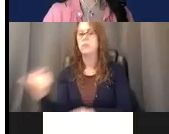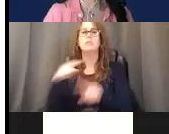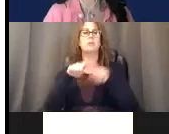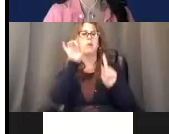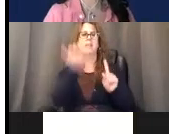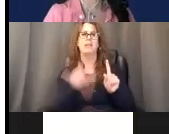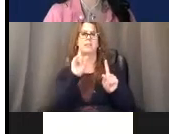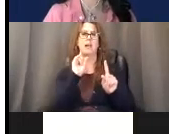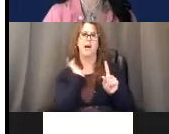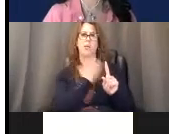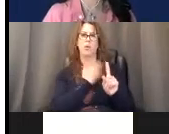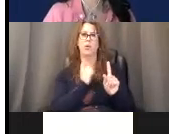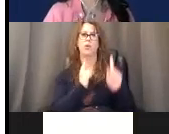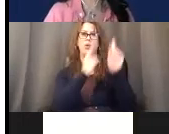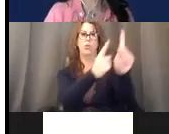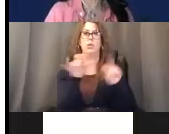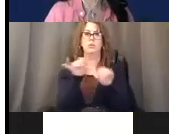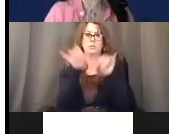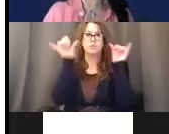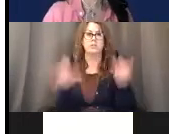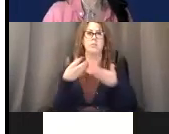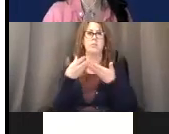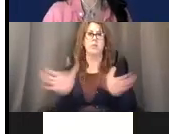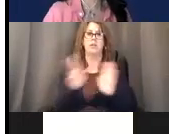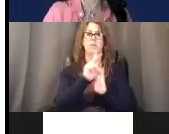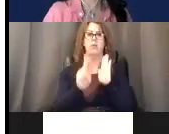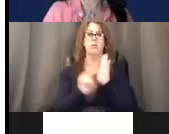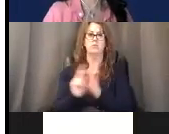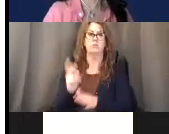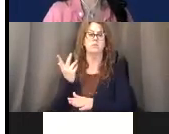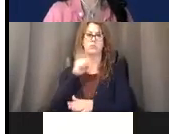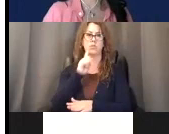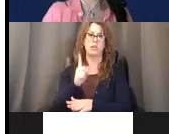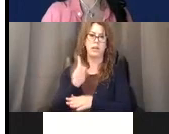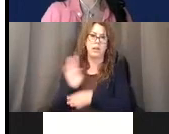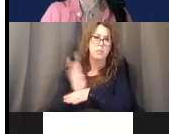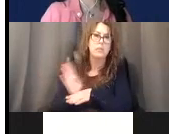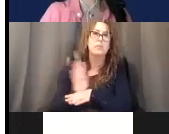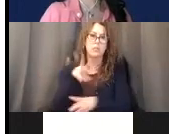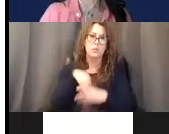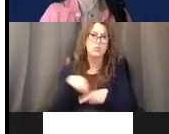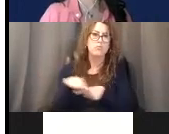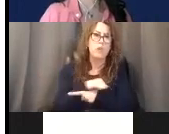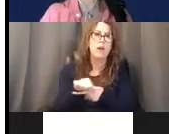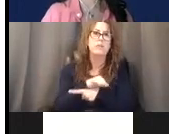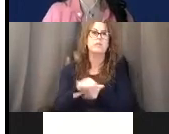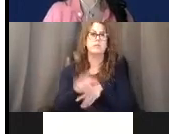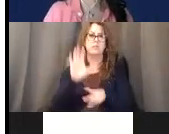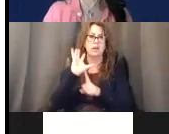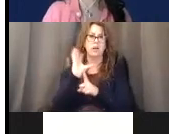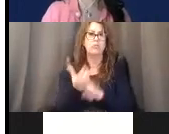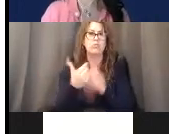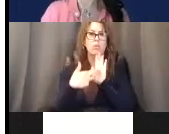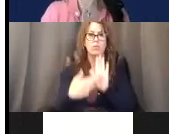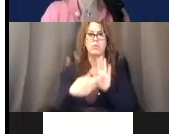for us, we define this as a system of public policies, institutional and inclusive practices, cultural representations, and other norms